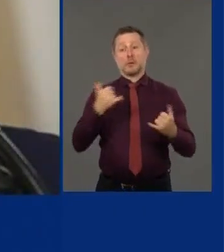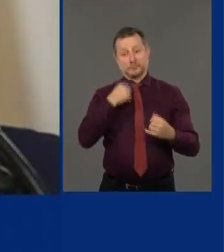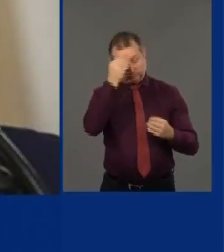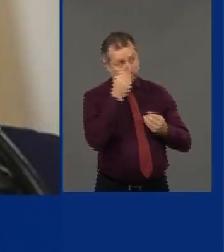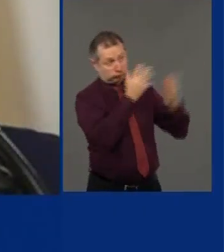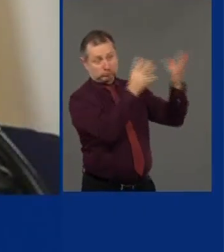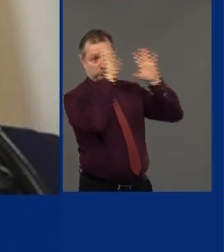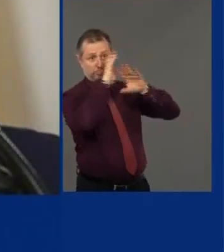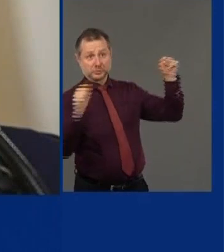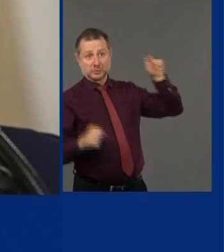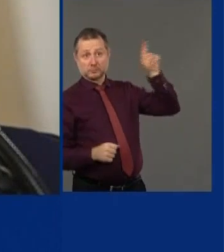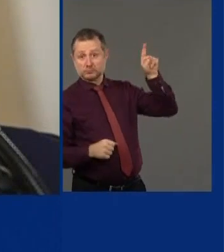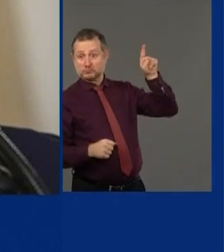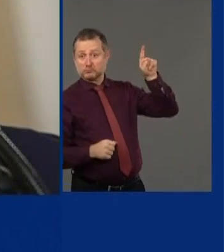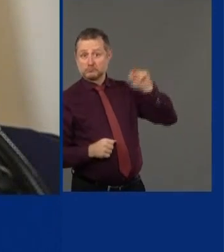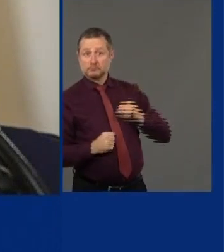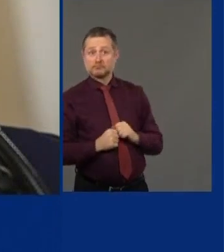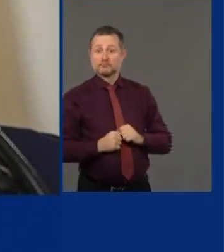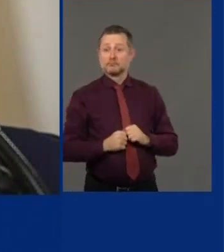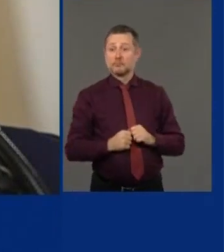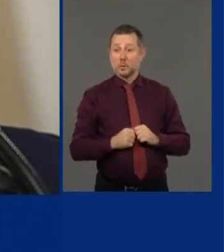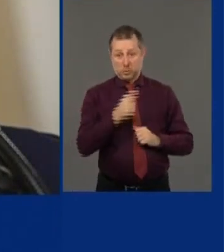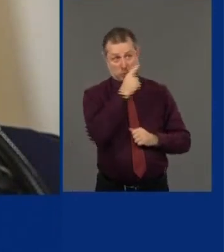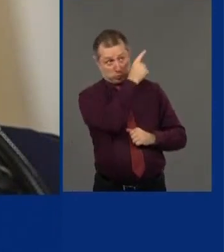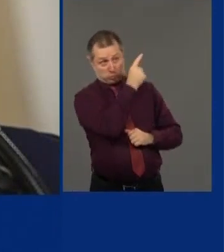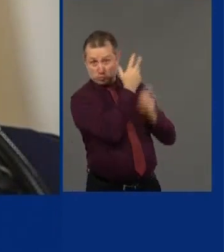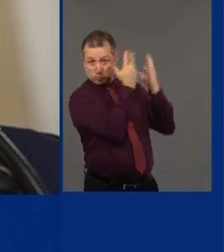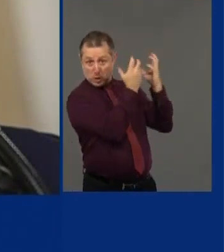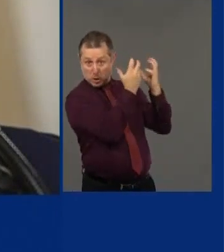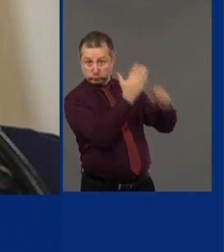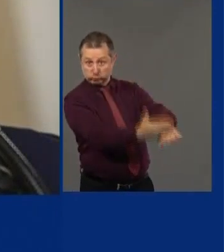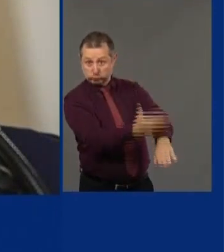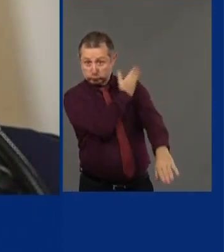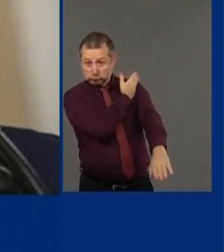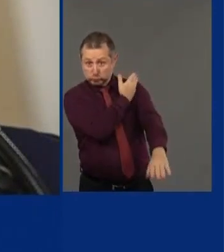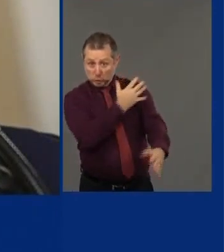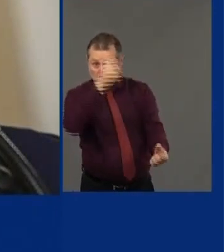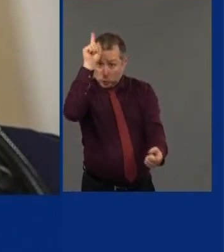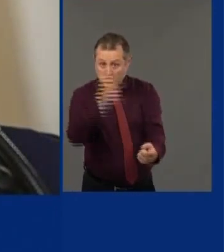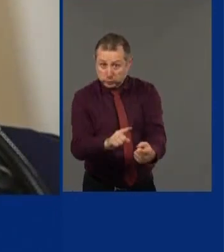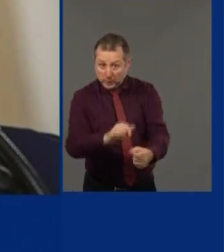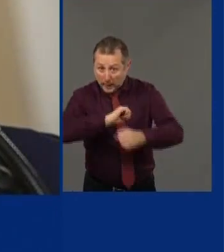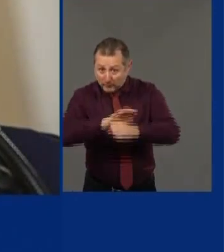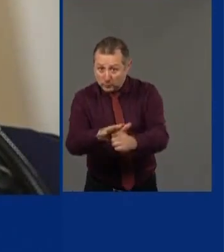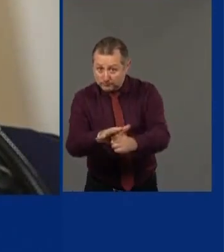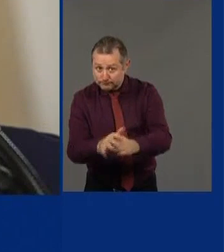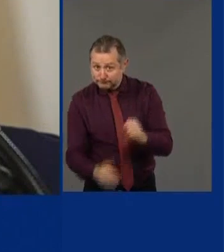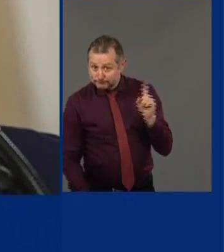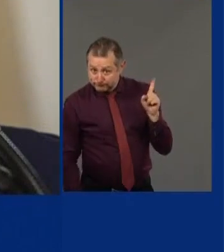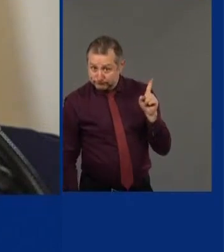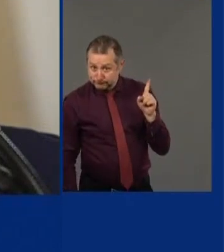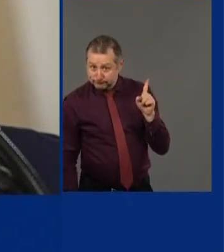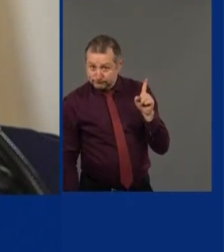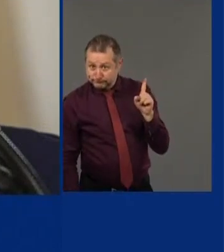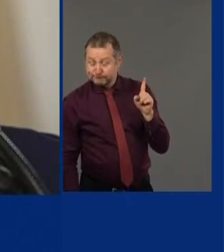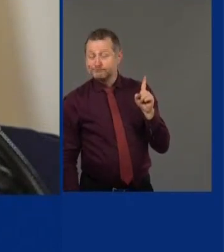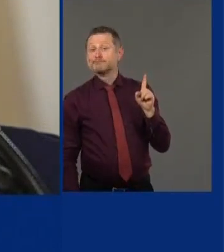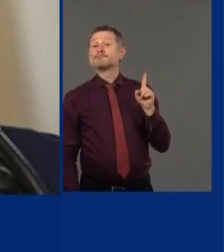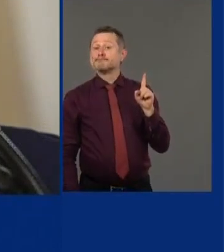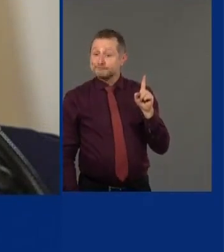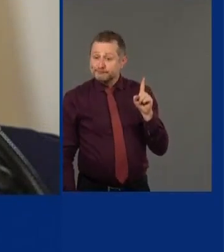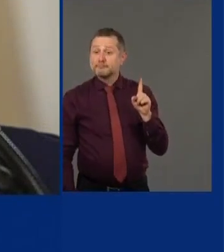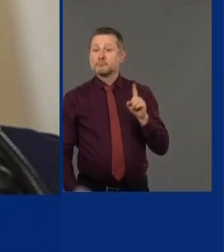president, because if we're going to turn this around in this nation, it's going to take the White House. And